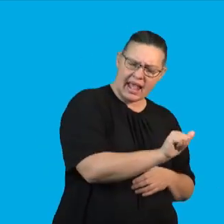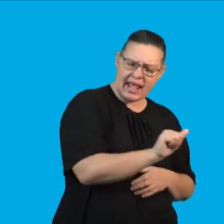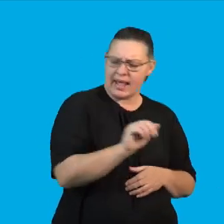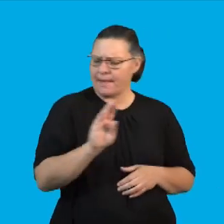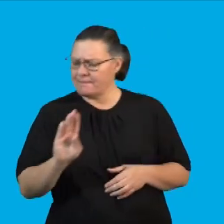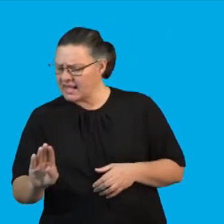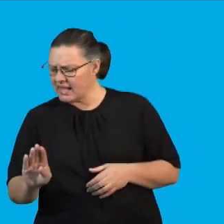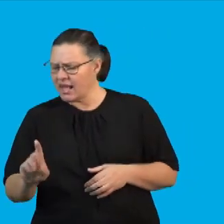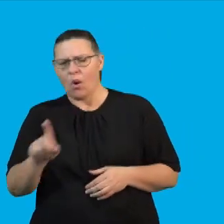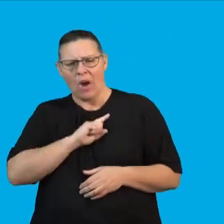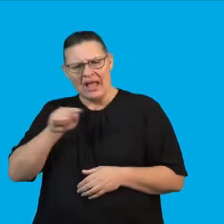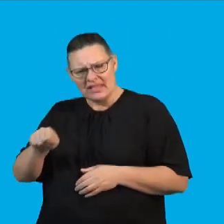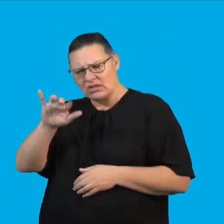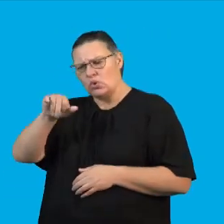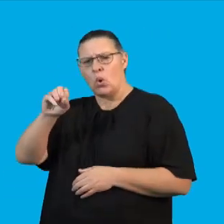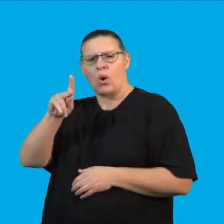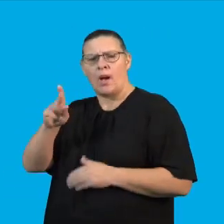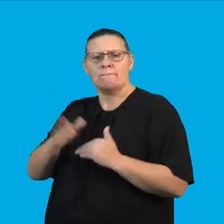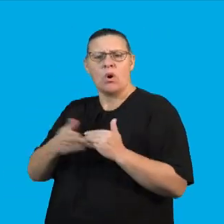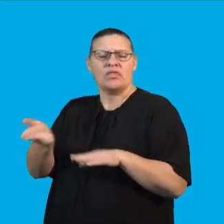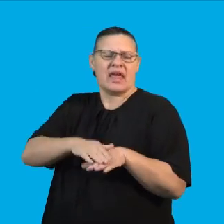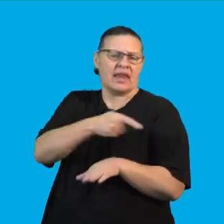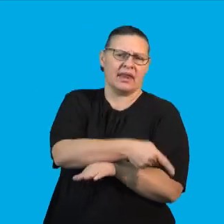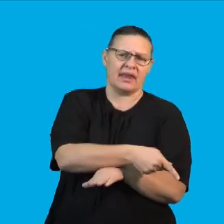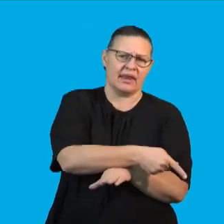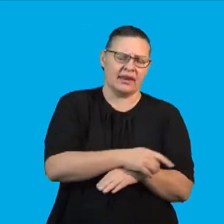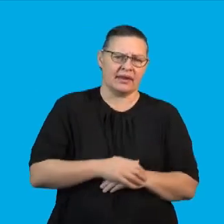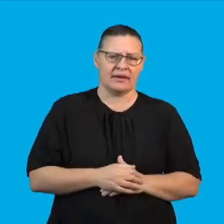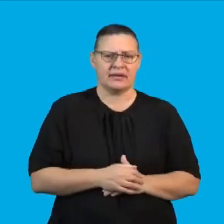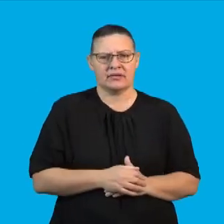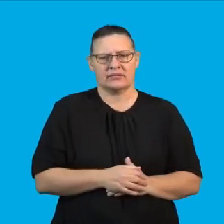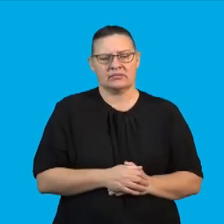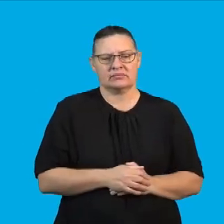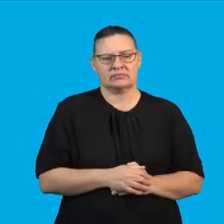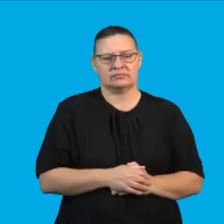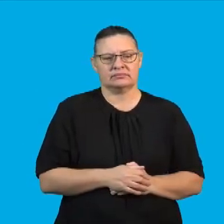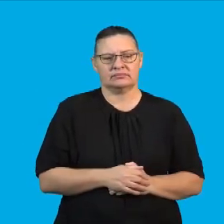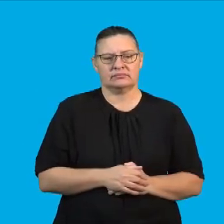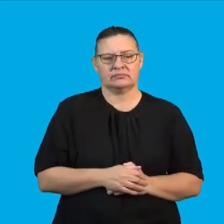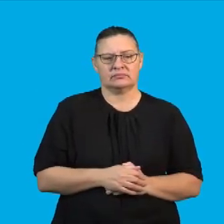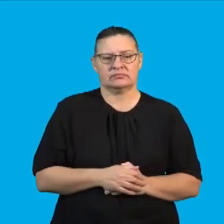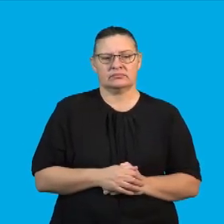A, look at hatchling B. We are now talking about the content of the yolk.